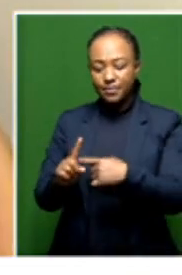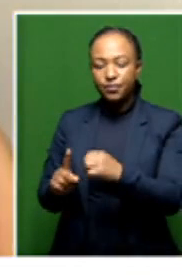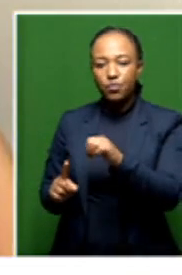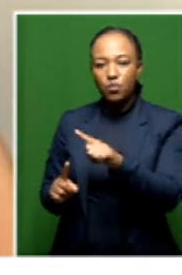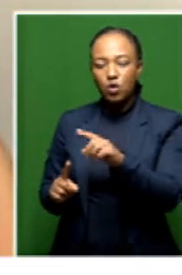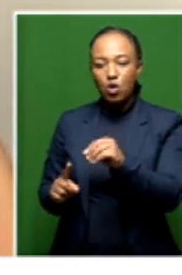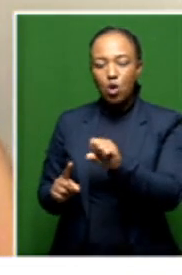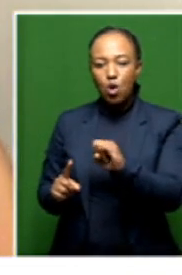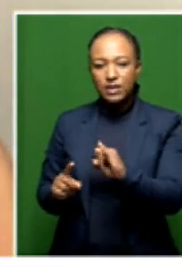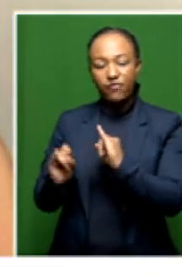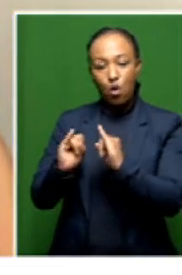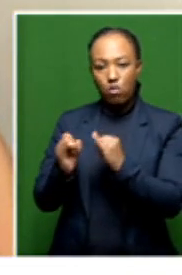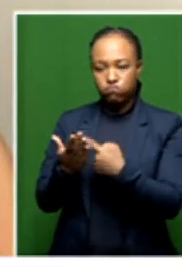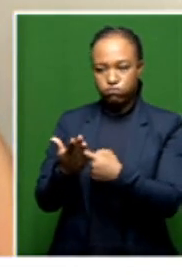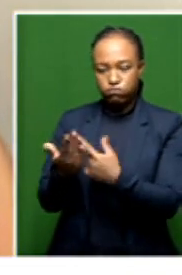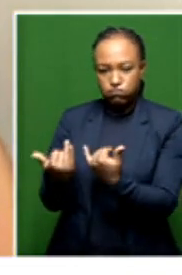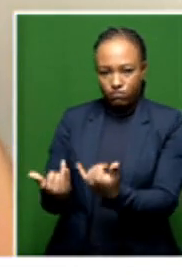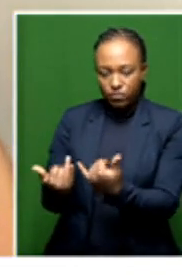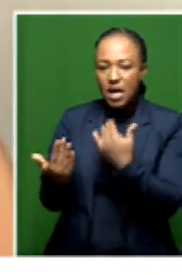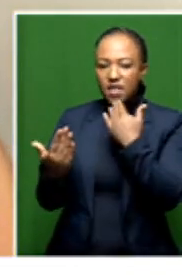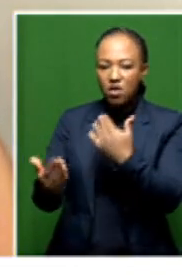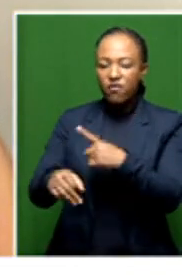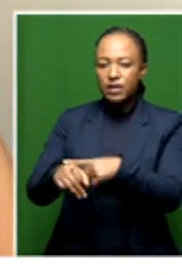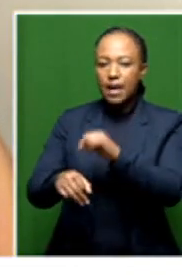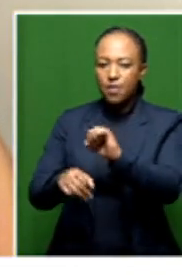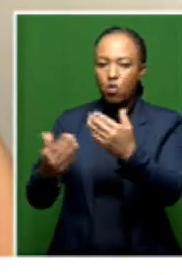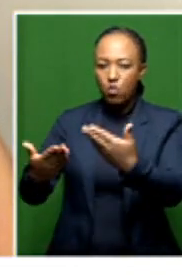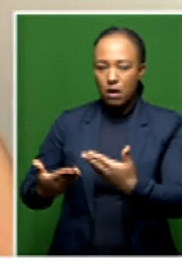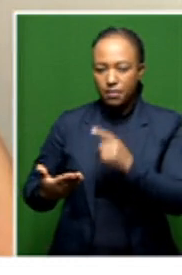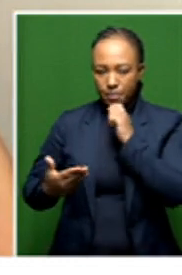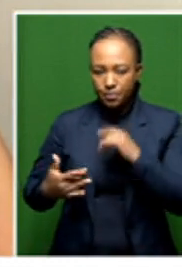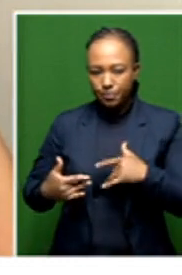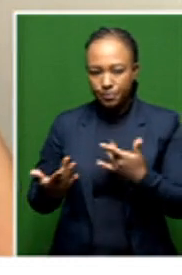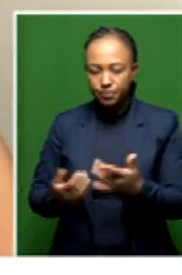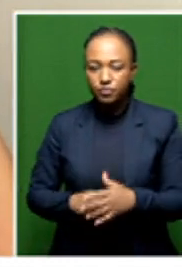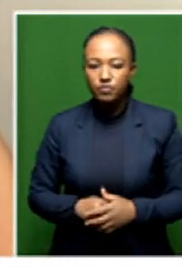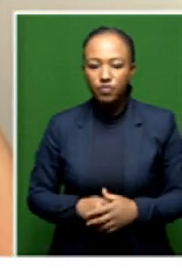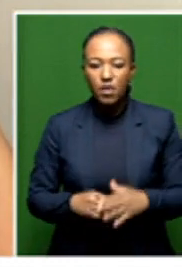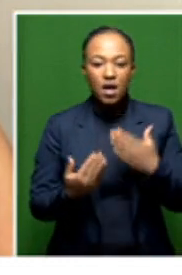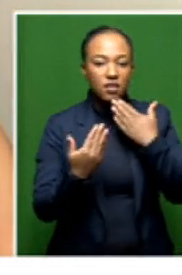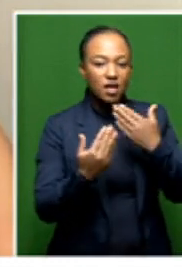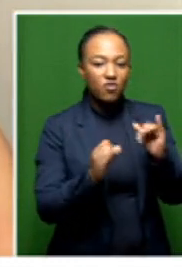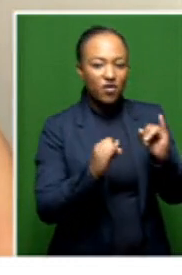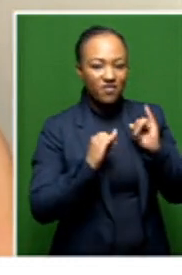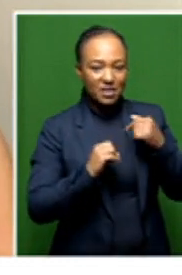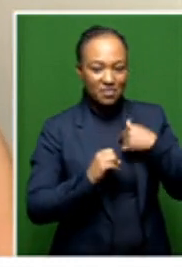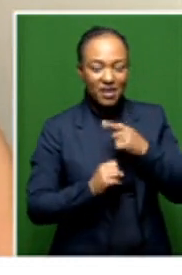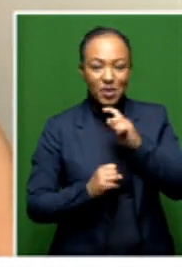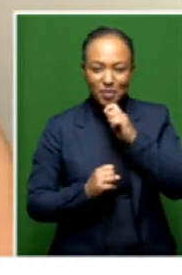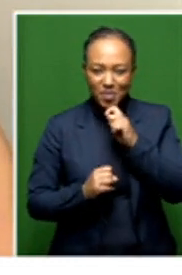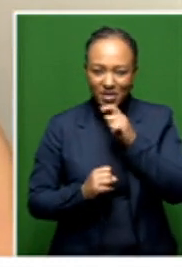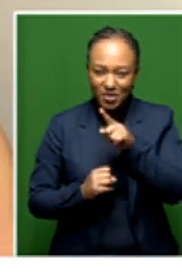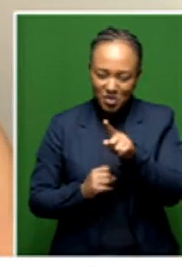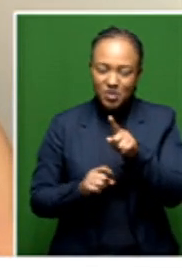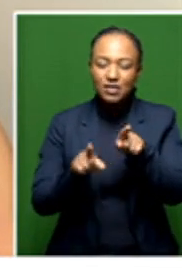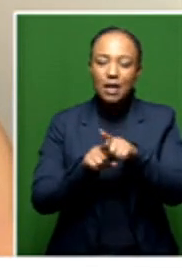now for a conversation on all of this. Ms. Losi, thanks for your time. Welcome to Morning Live. Thank you for having me, and good morning to Morning